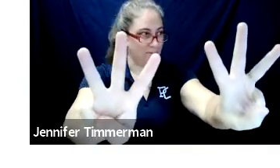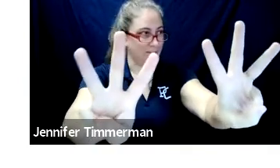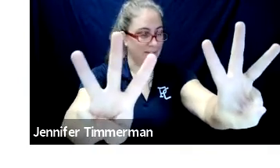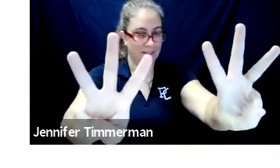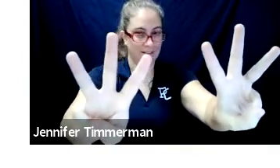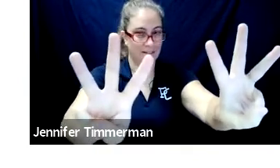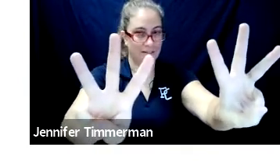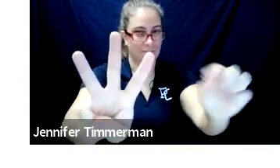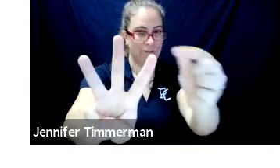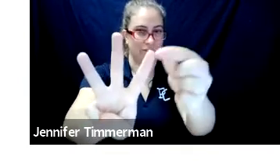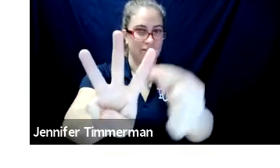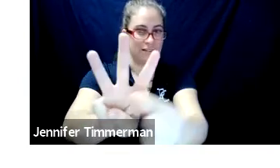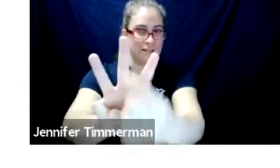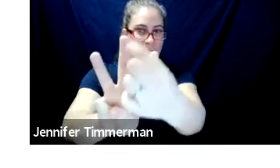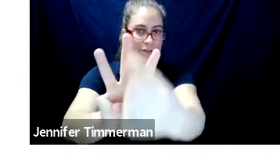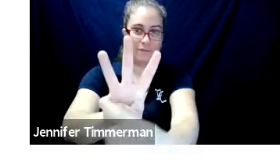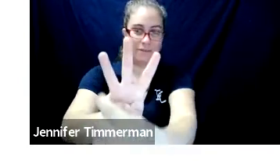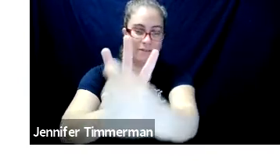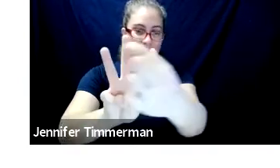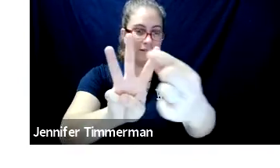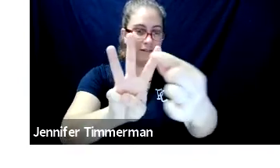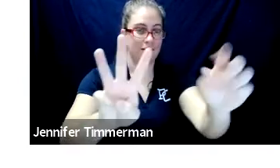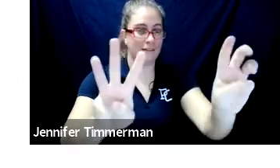W, which looks like a W.